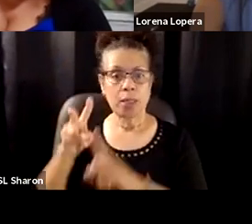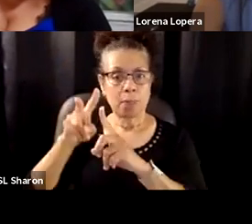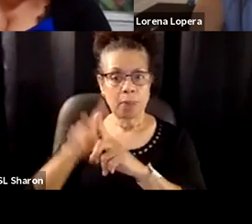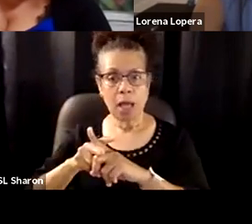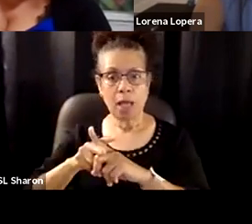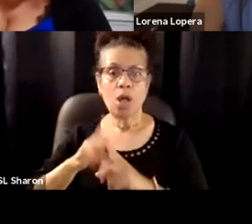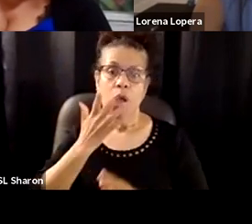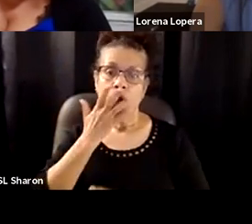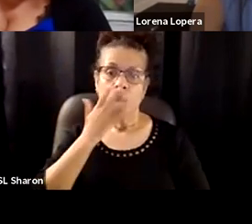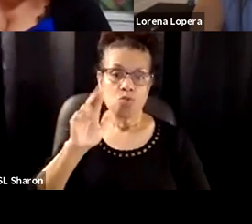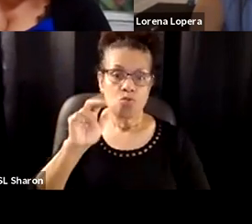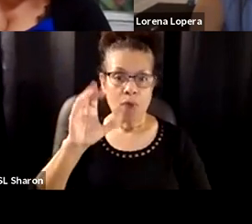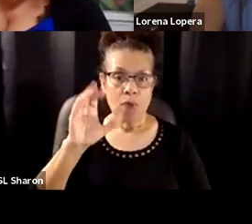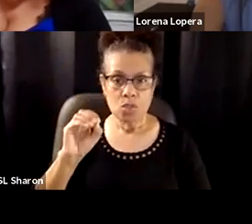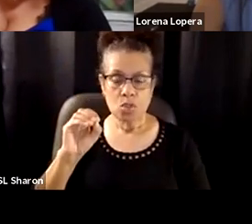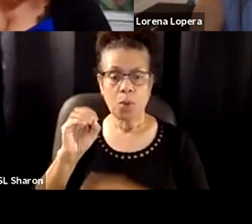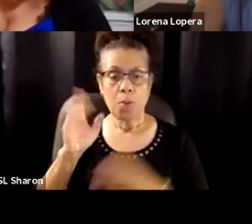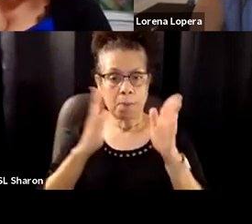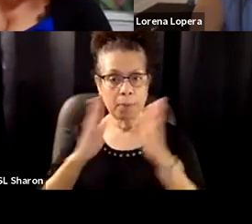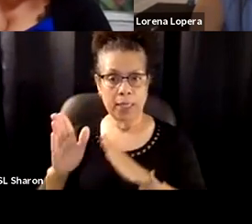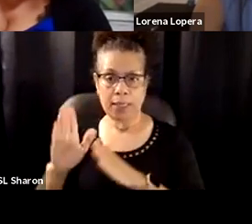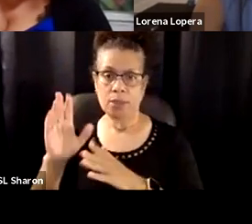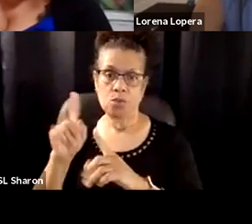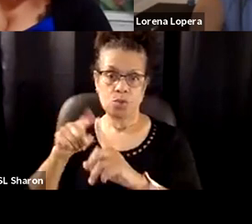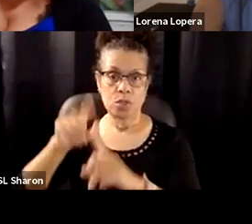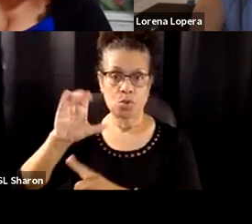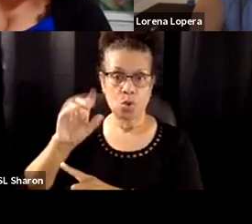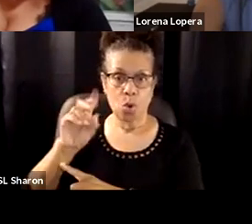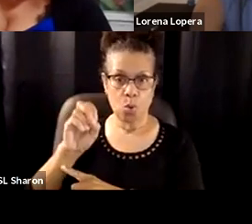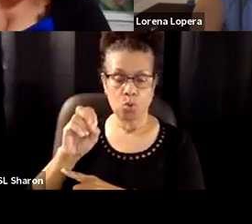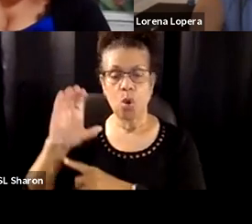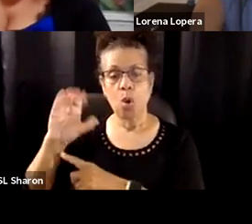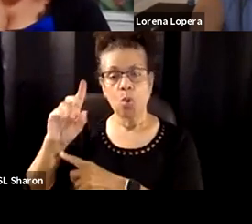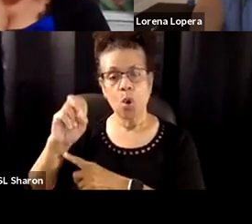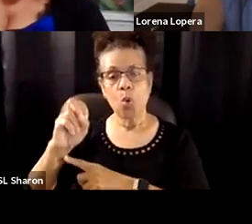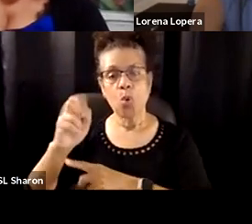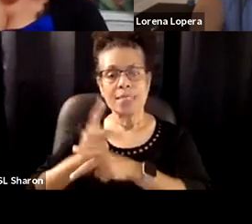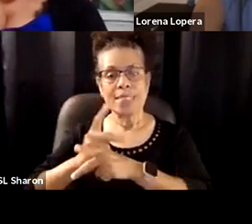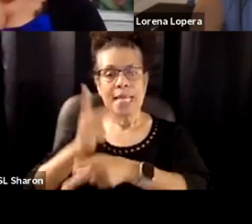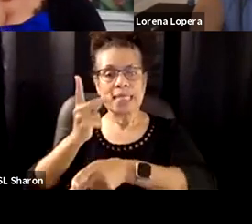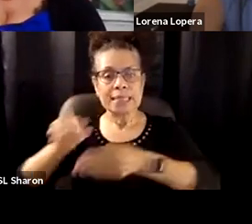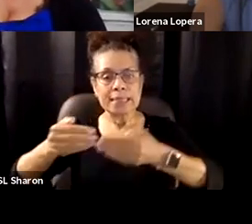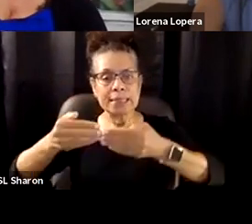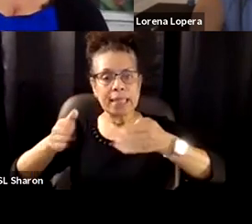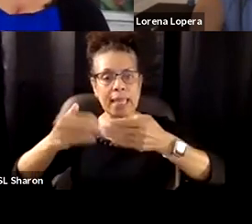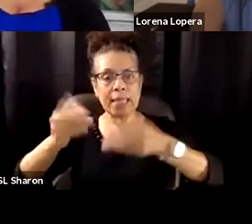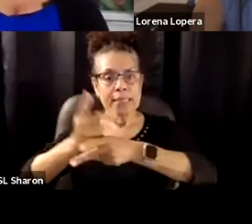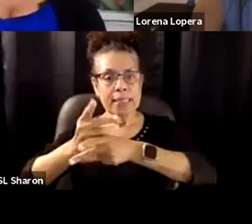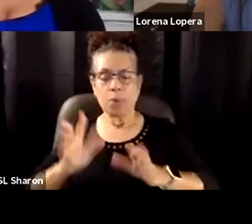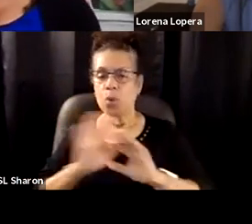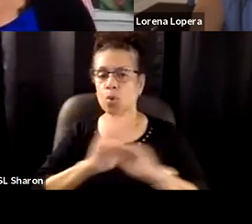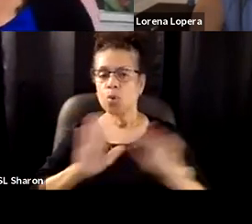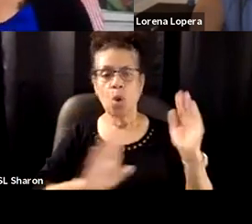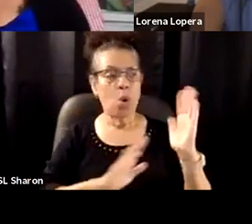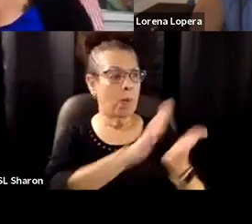tool to this code simply put the code is a major gatekeeping tool and no document of its magnitude and vast